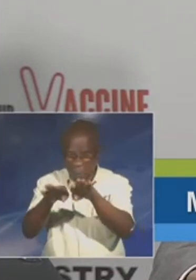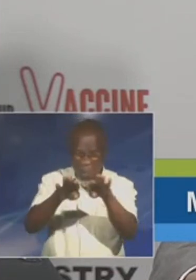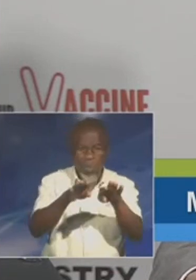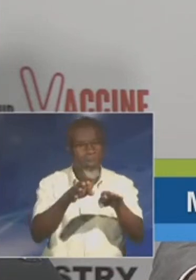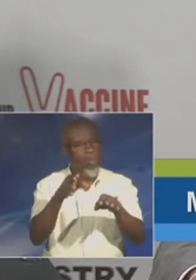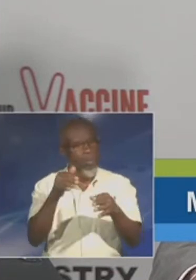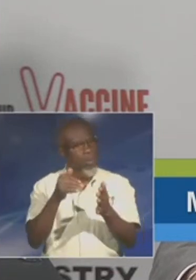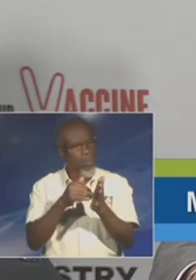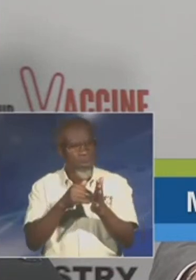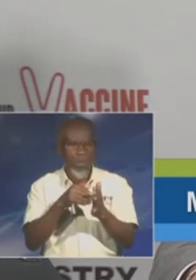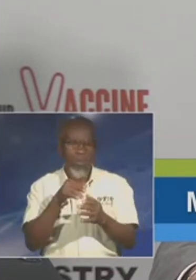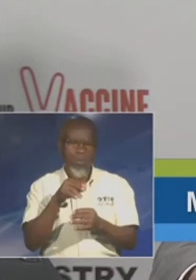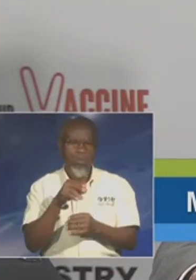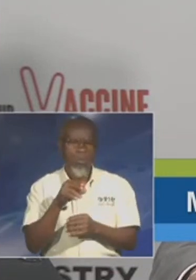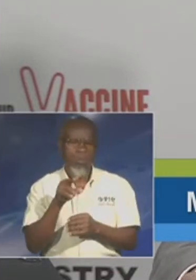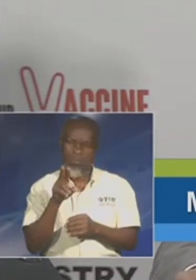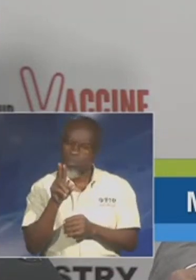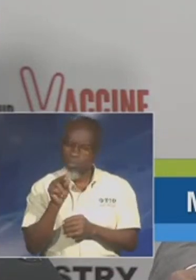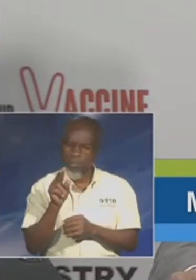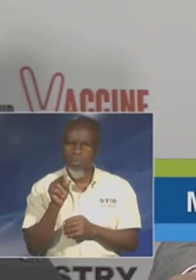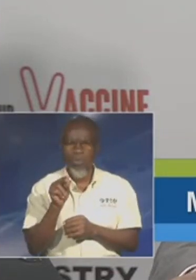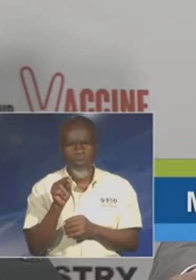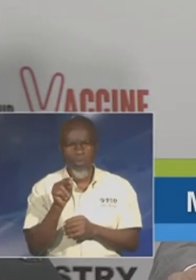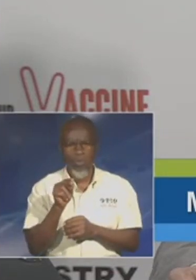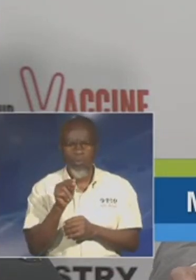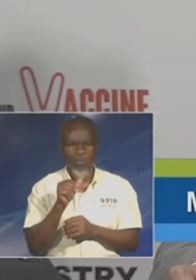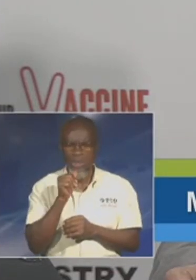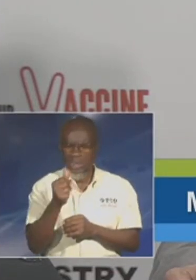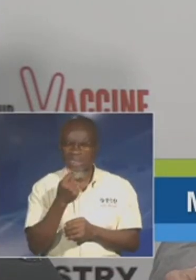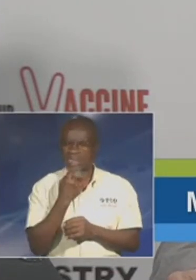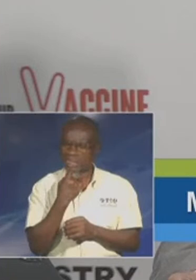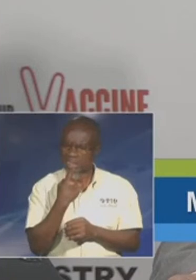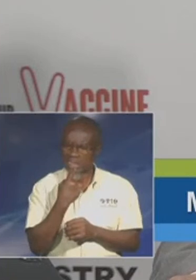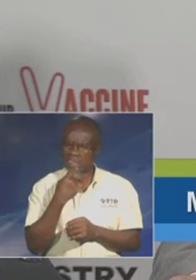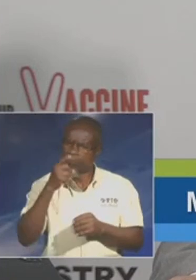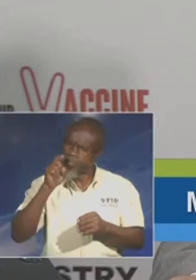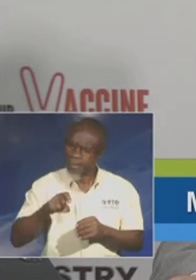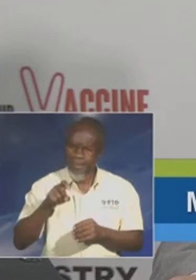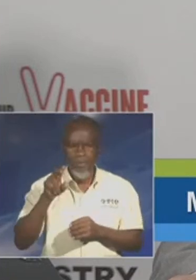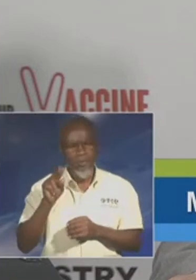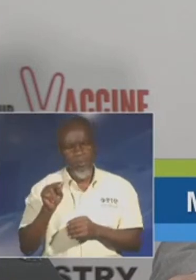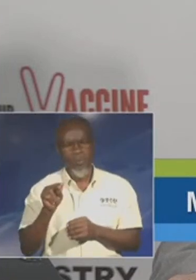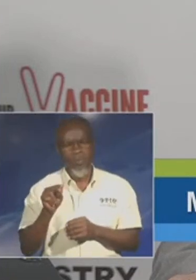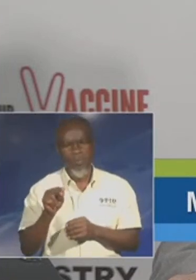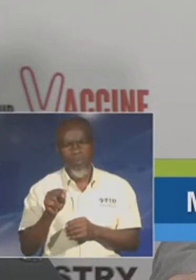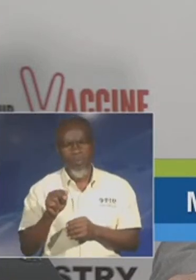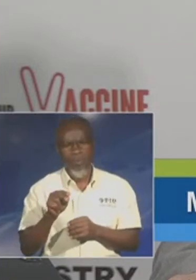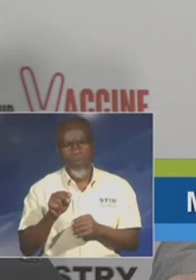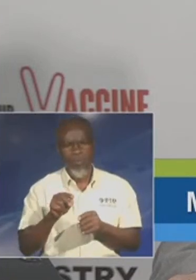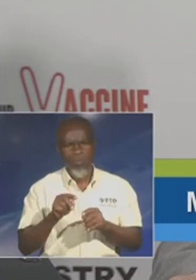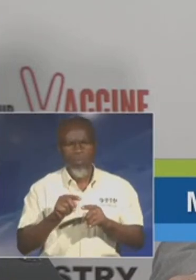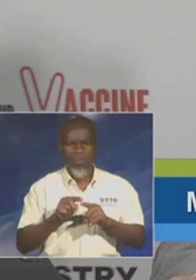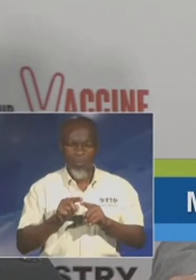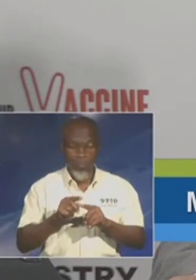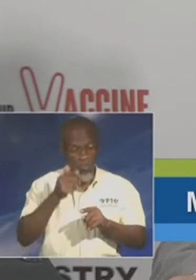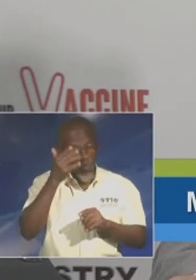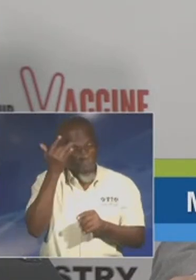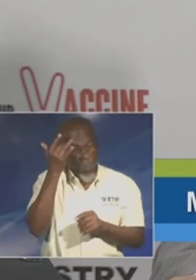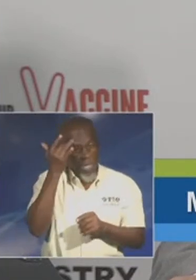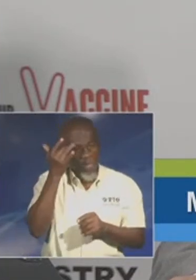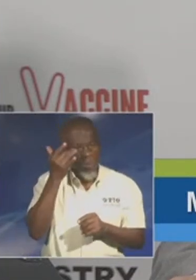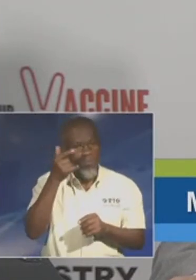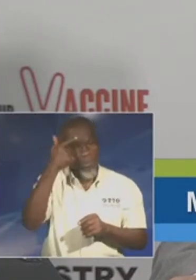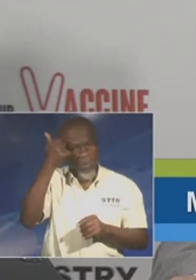school is not one that is recommended, because the long-term